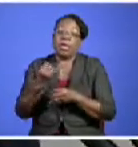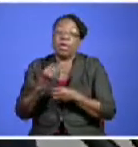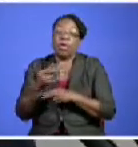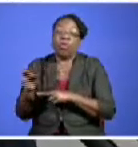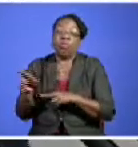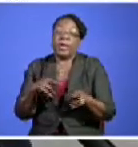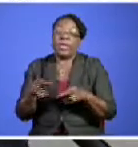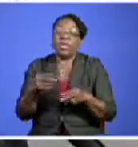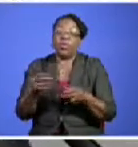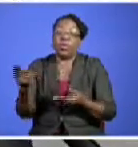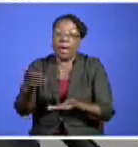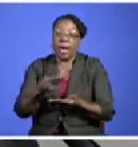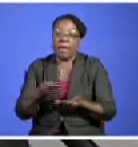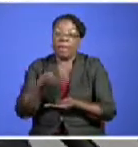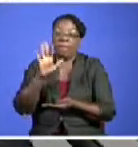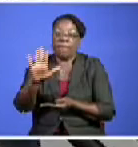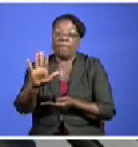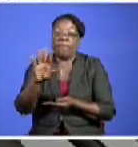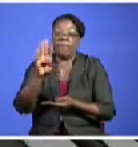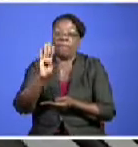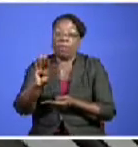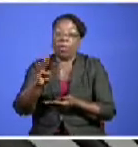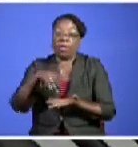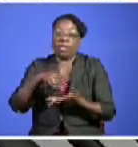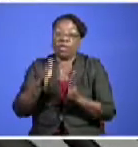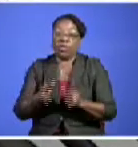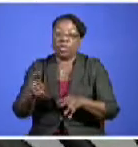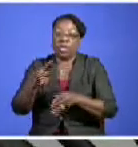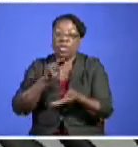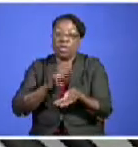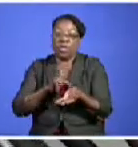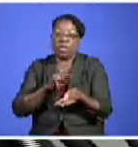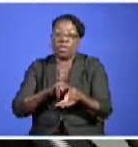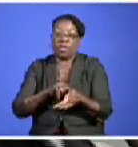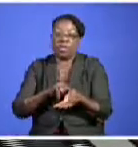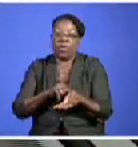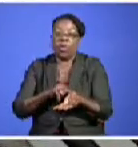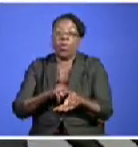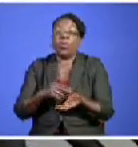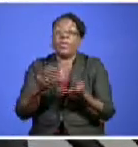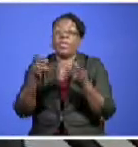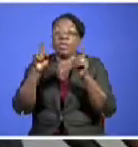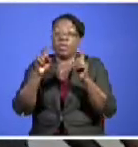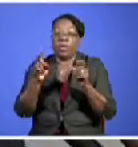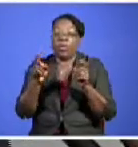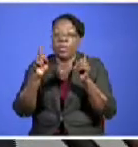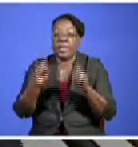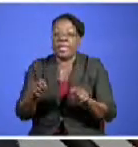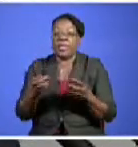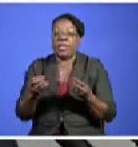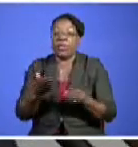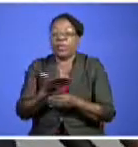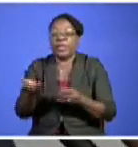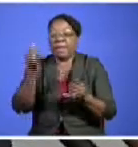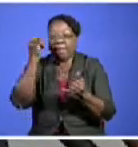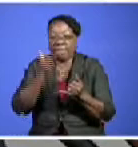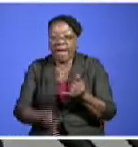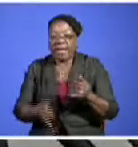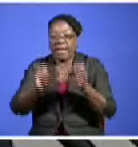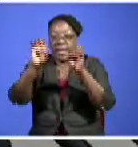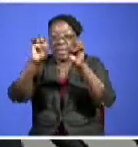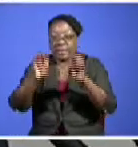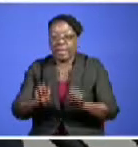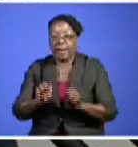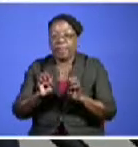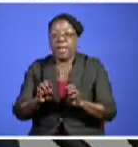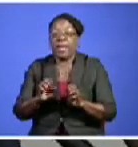54 nurses, student nurses, who would have come through the program, who need to sit the final exam. We're seeking with the nurses board